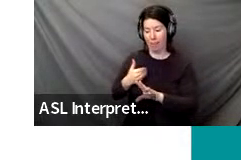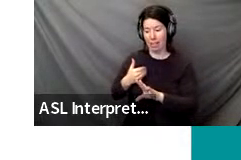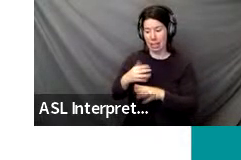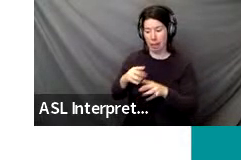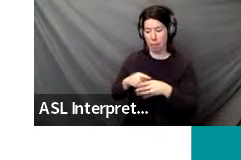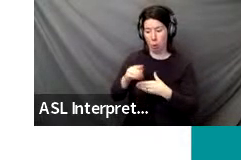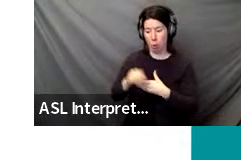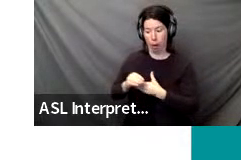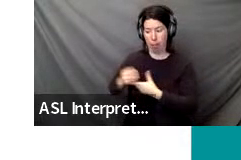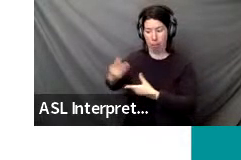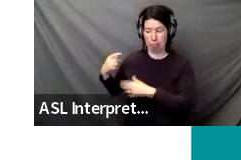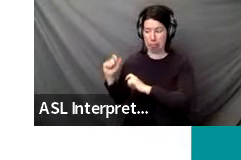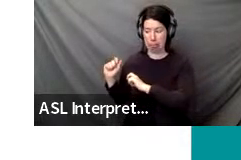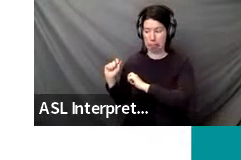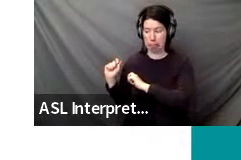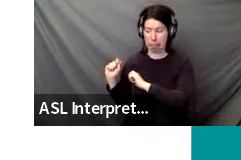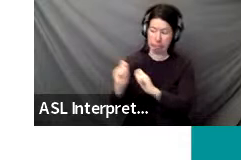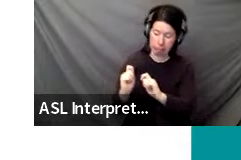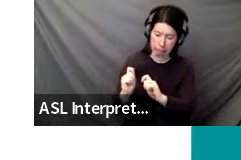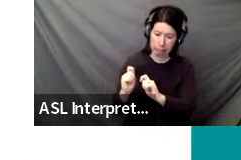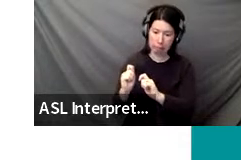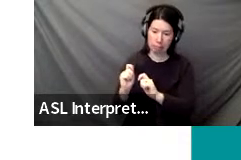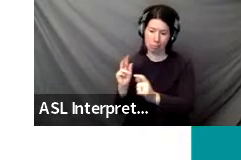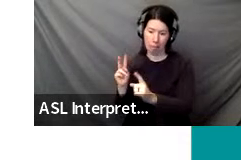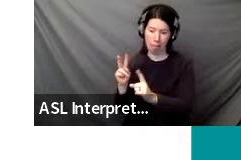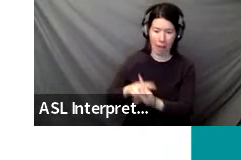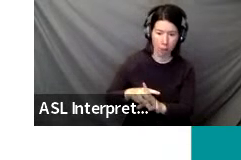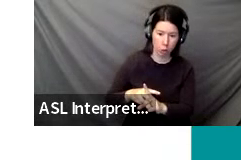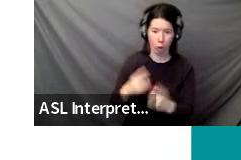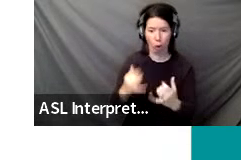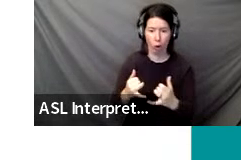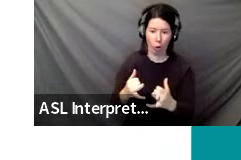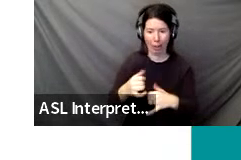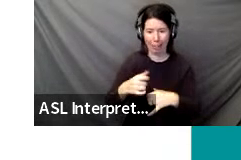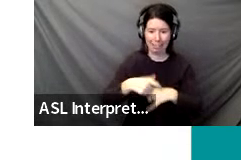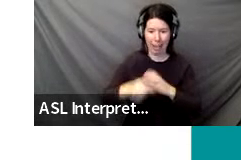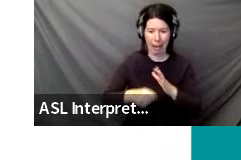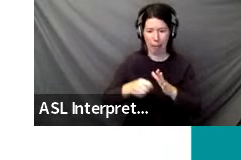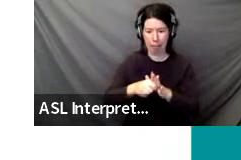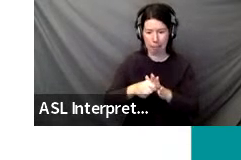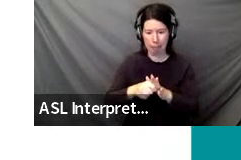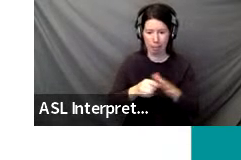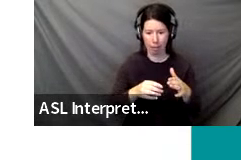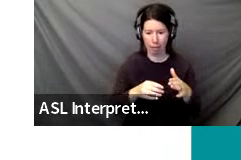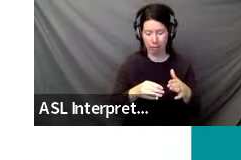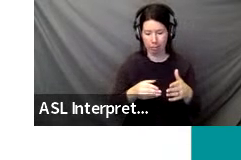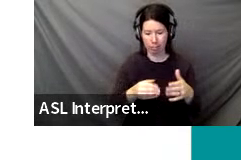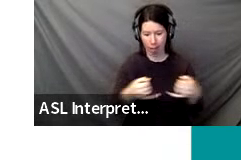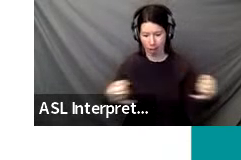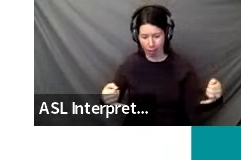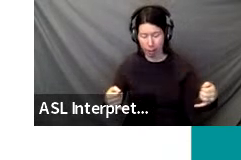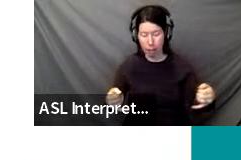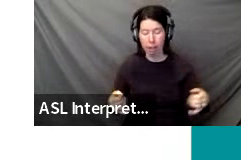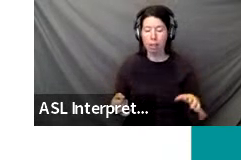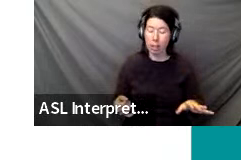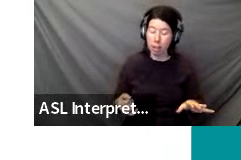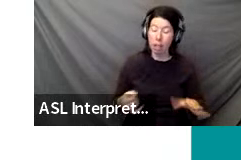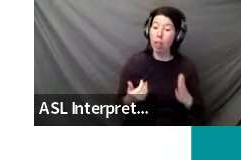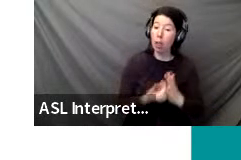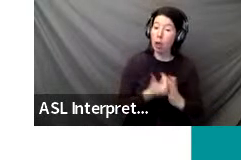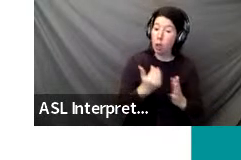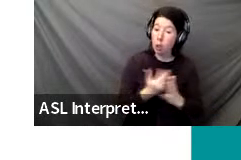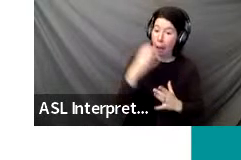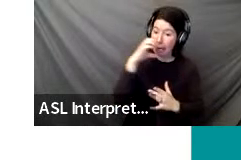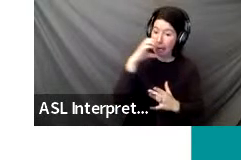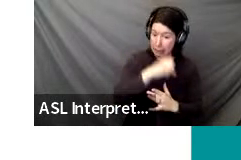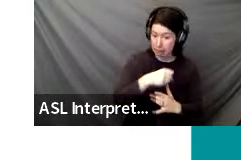them forward to, the current time frame we're in. This new estimate that I'm about to kind of get into